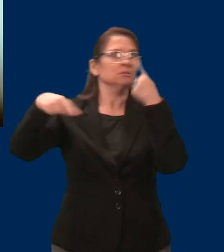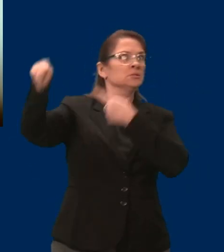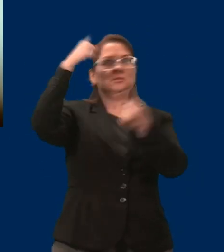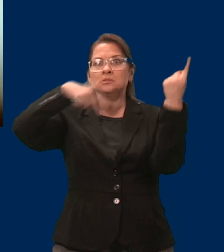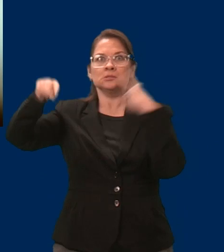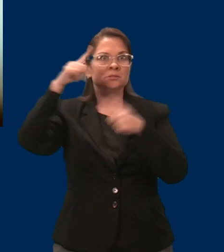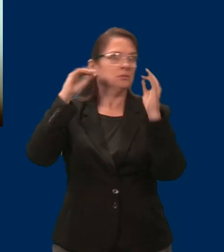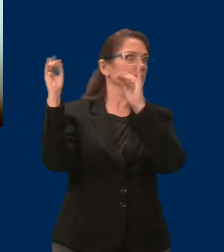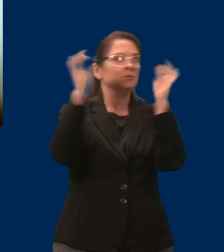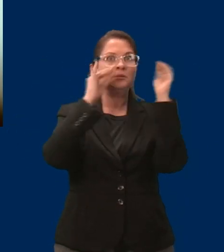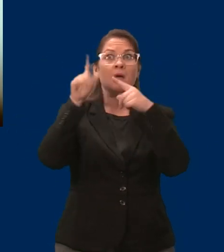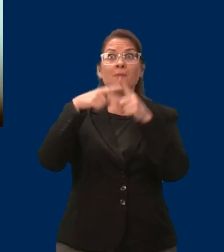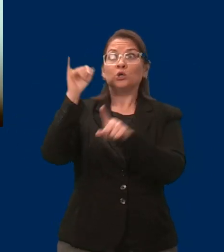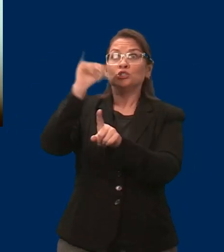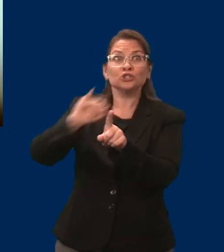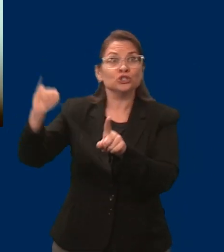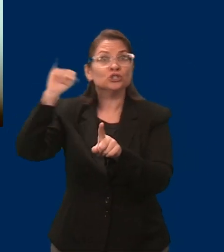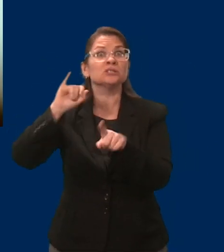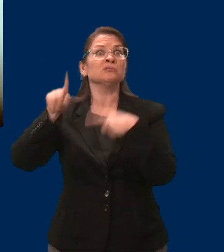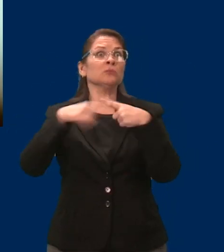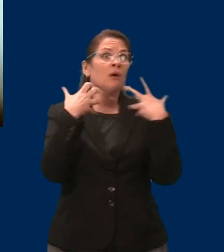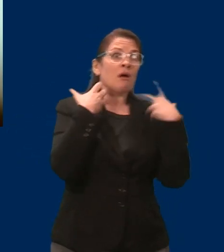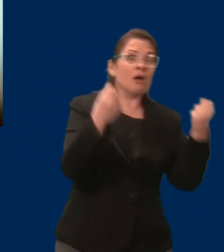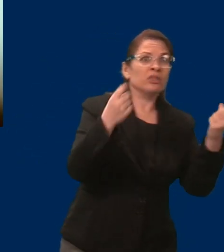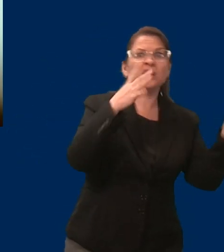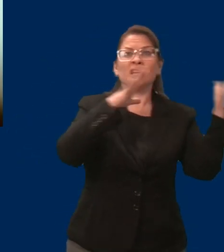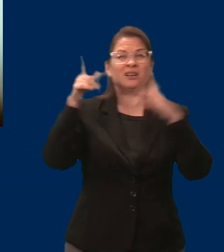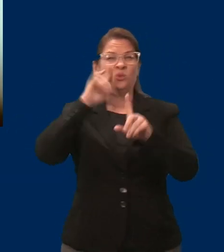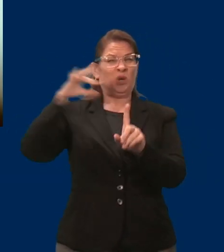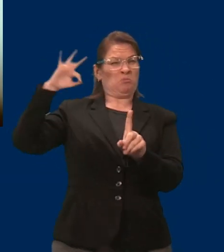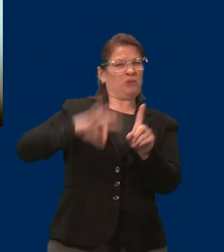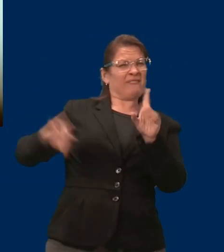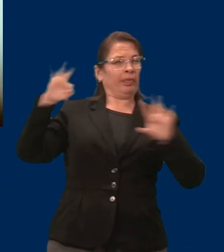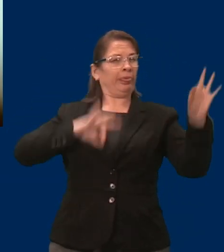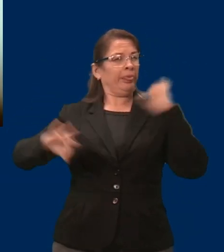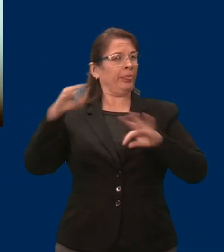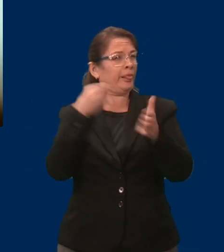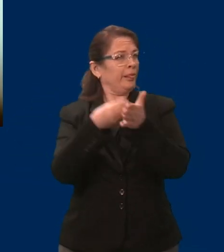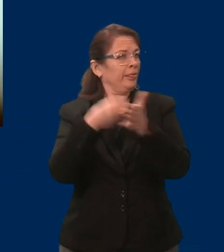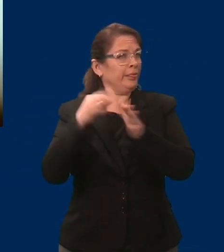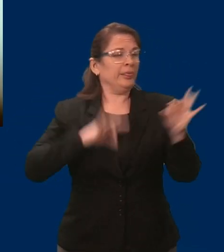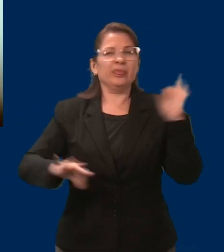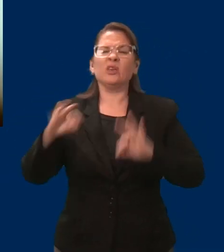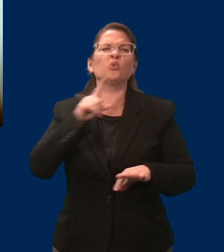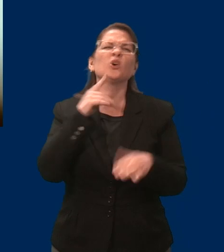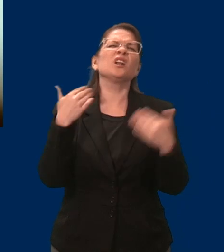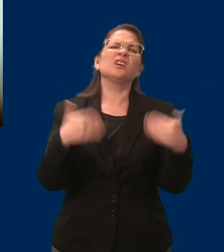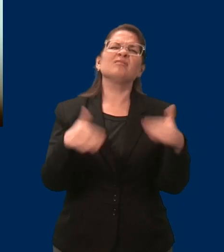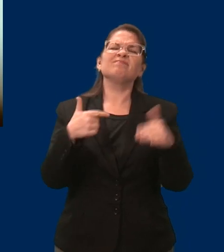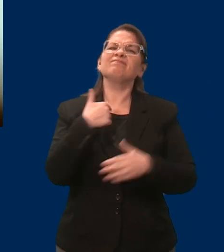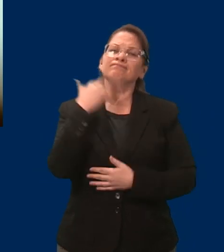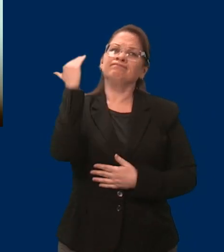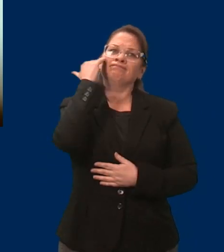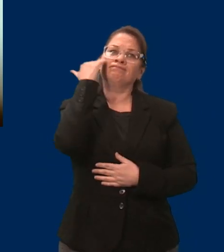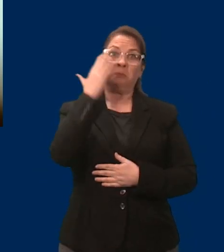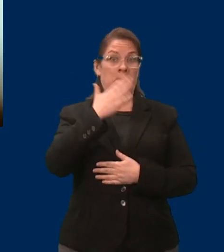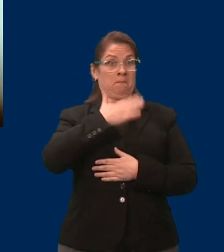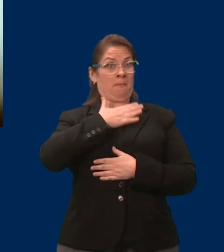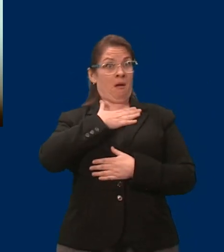for the profit motive, nonprofits notwithstanding. So to me, my mandate is